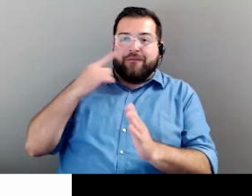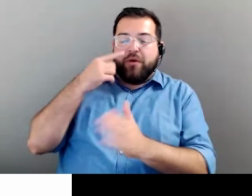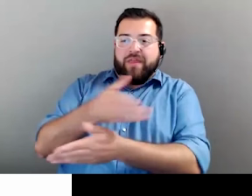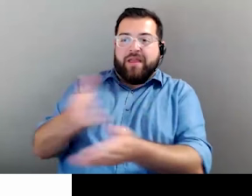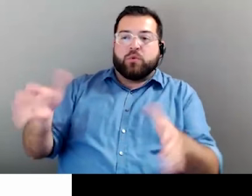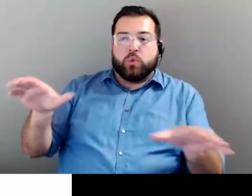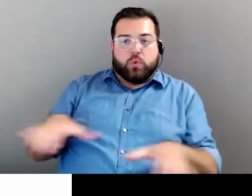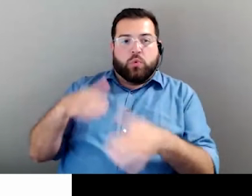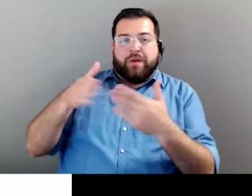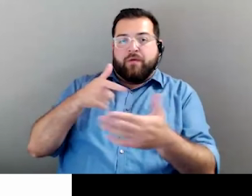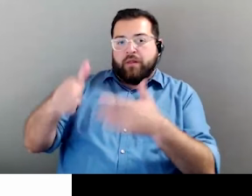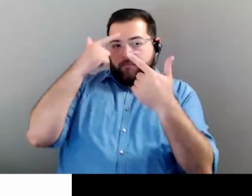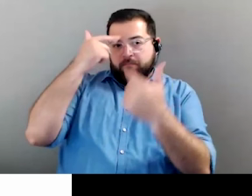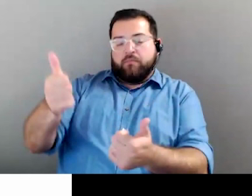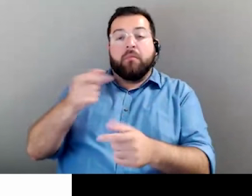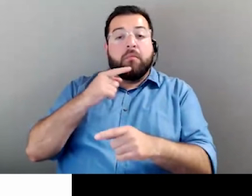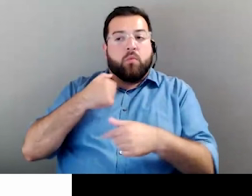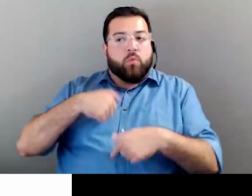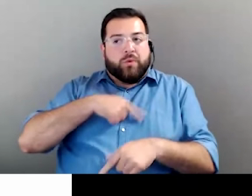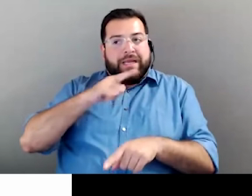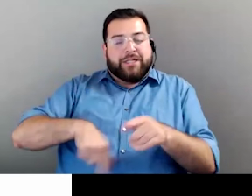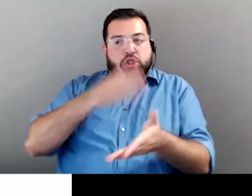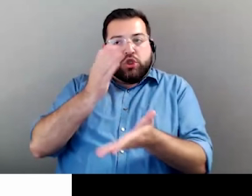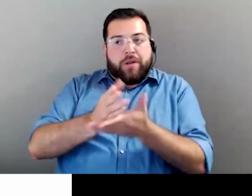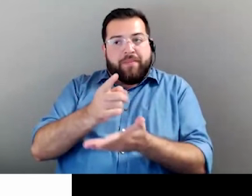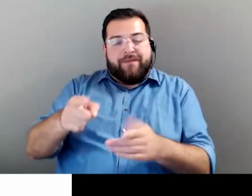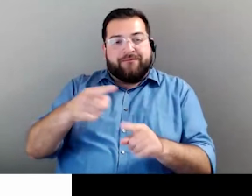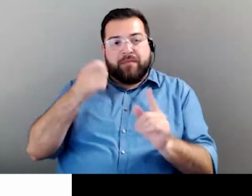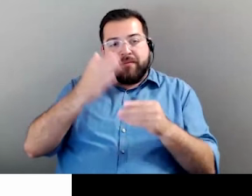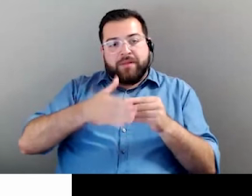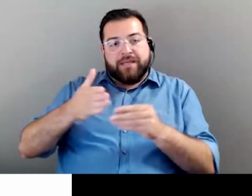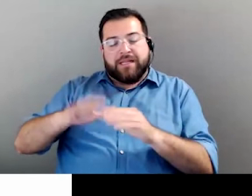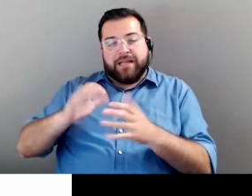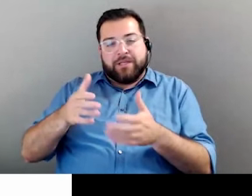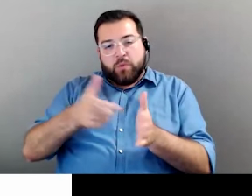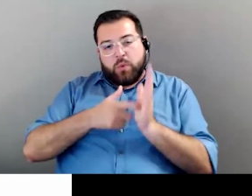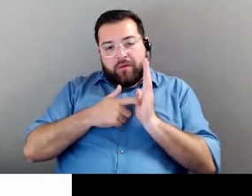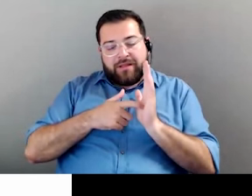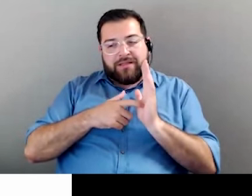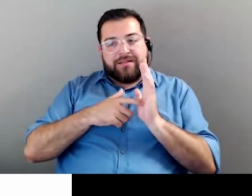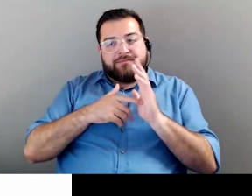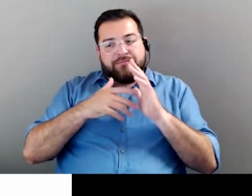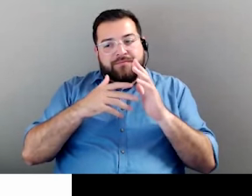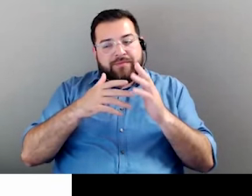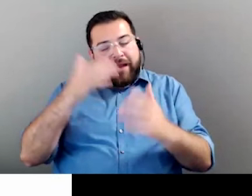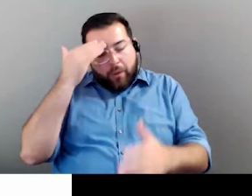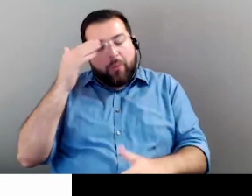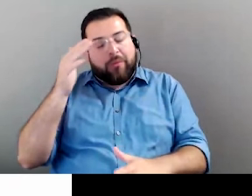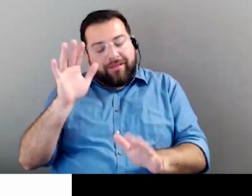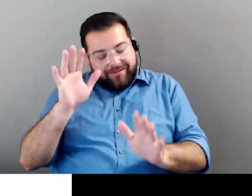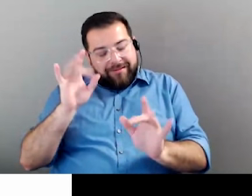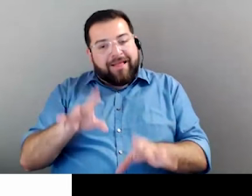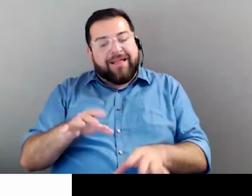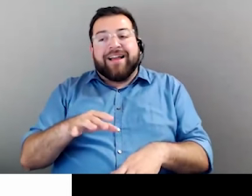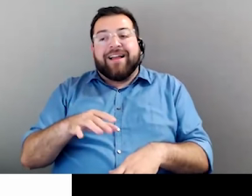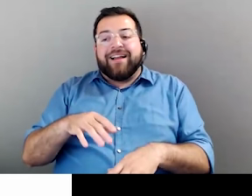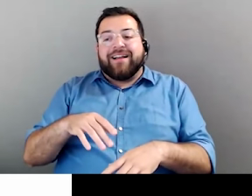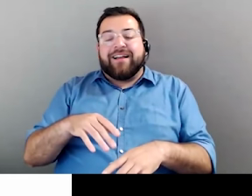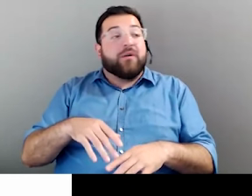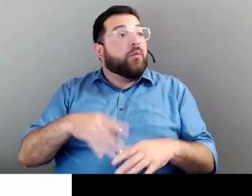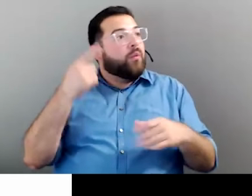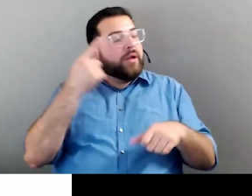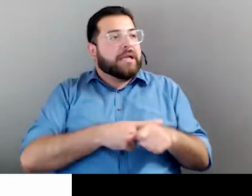in any activities or fulfilling the class requirements. And so, yeah, I know. And so It was really scary because we had